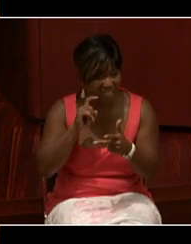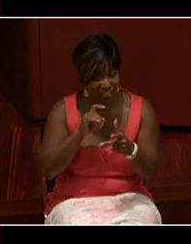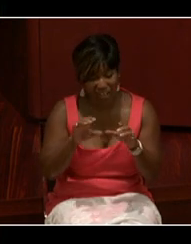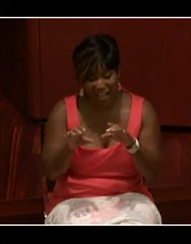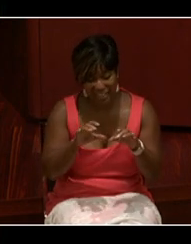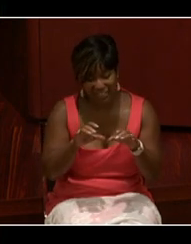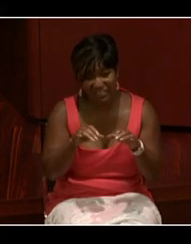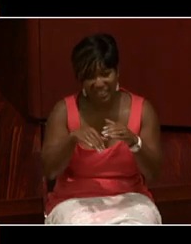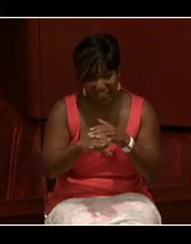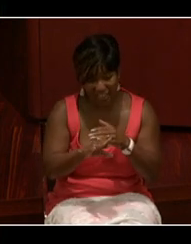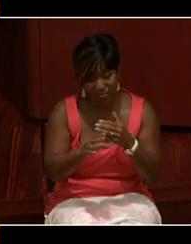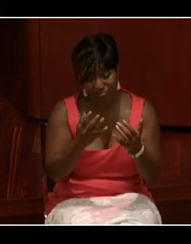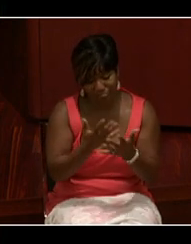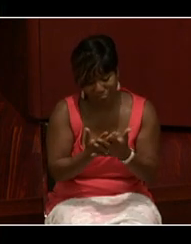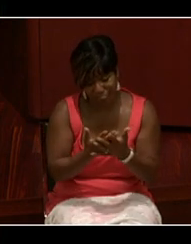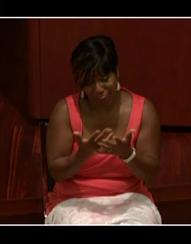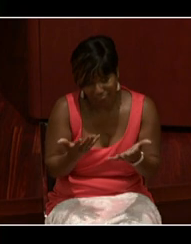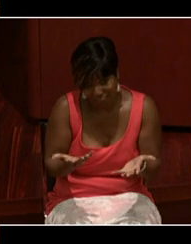in prison.